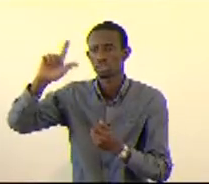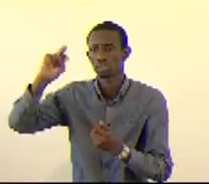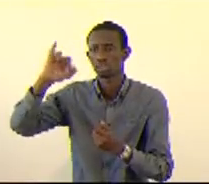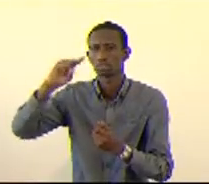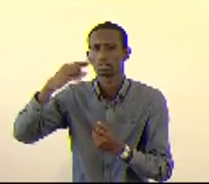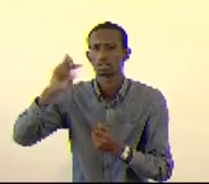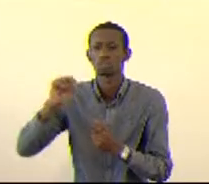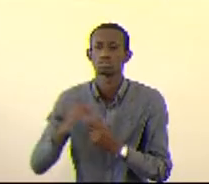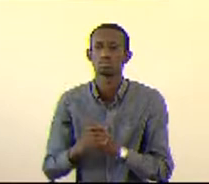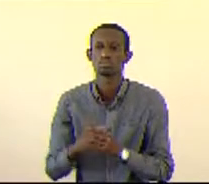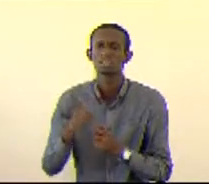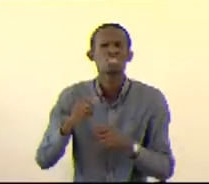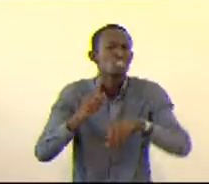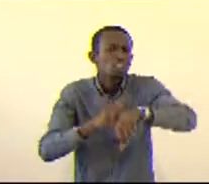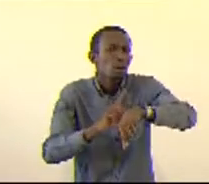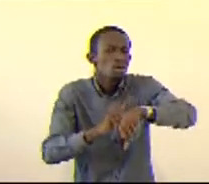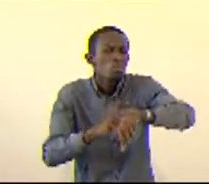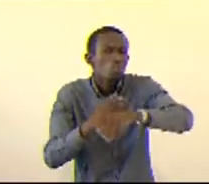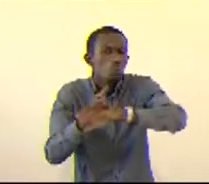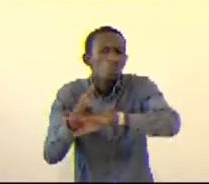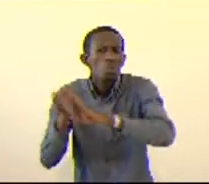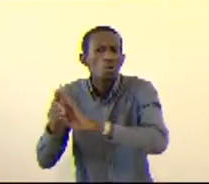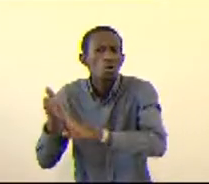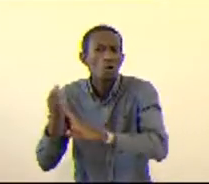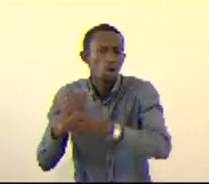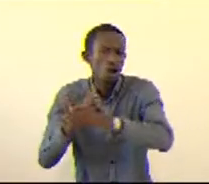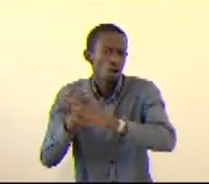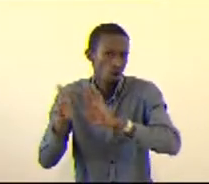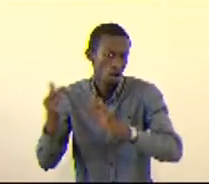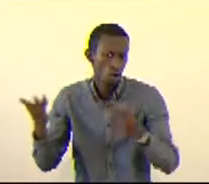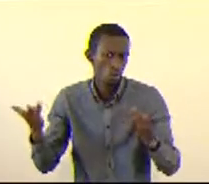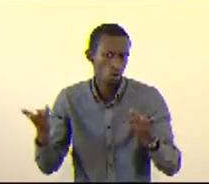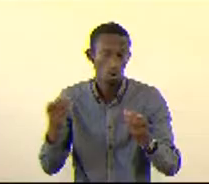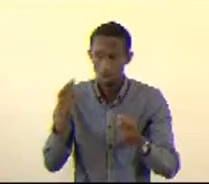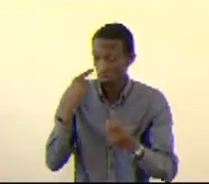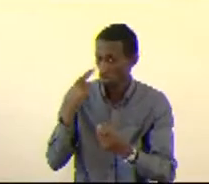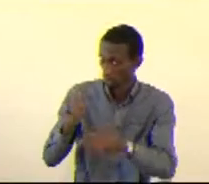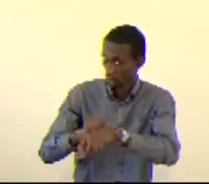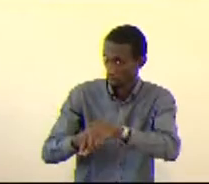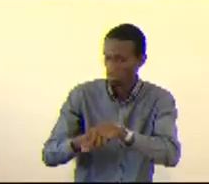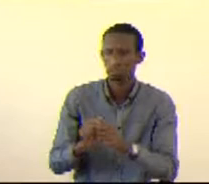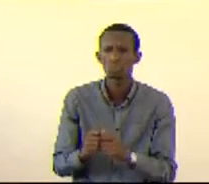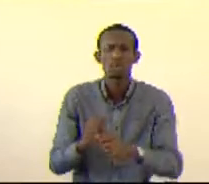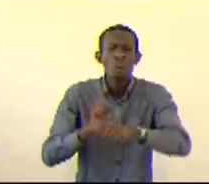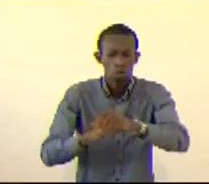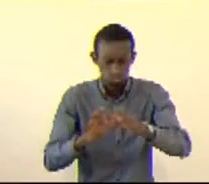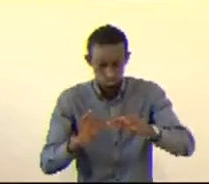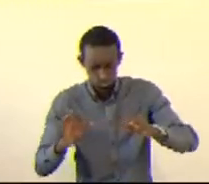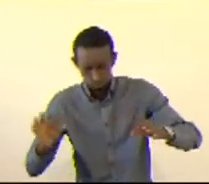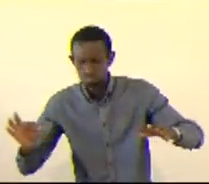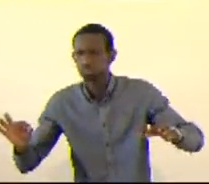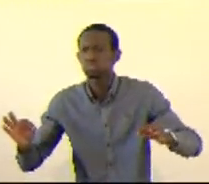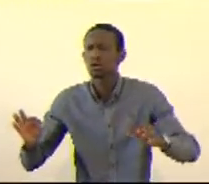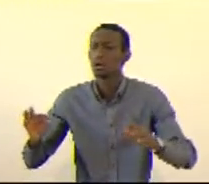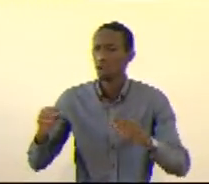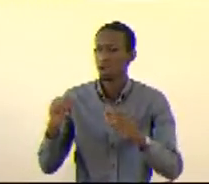what does it tell you? They are asking us to get what? Time. So how long does it take to melt ice? And the specific